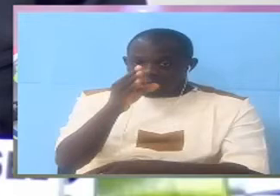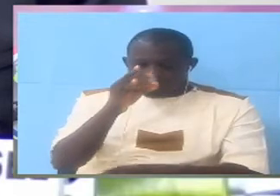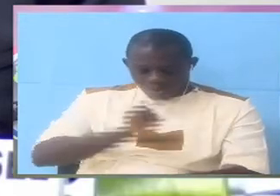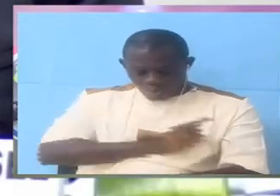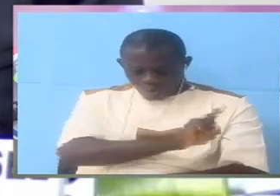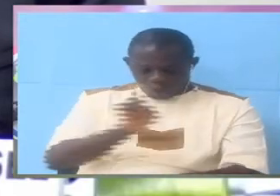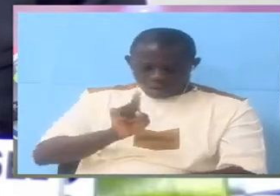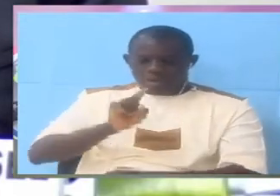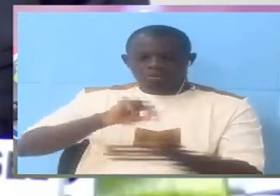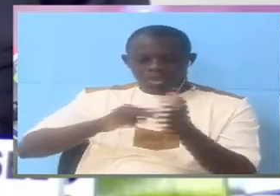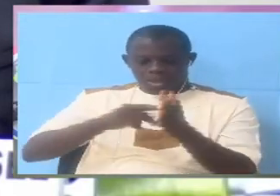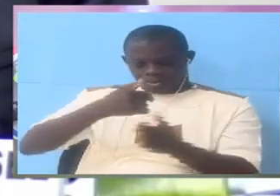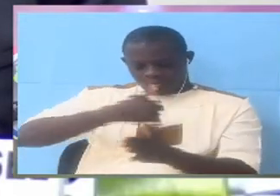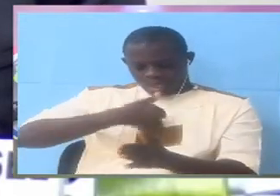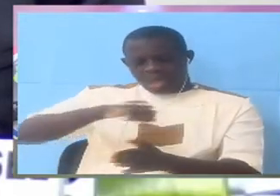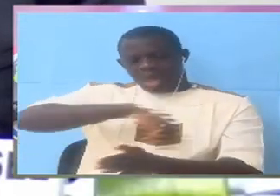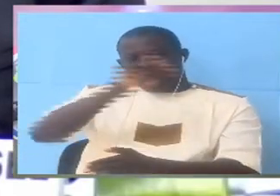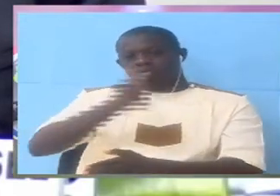Yes,